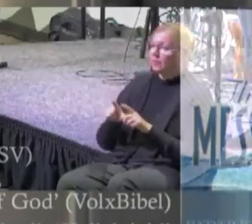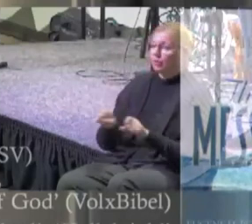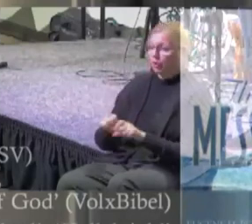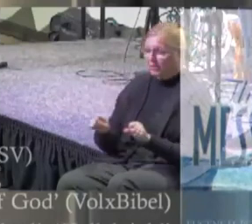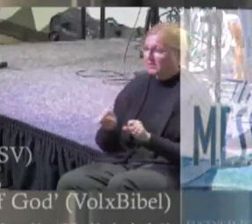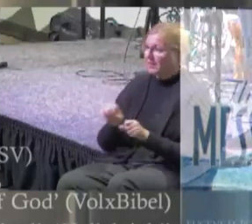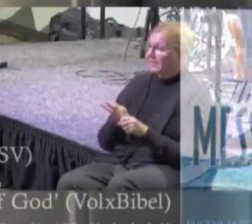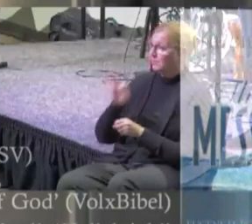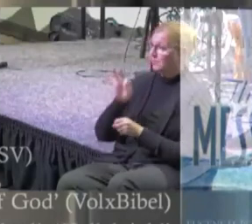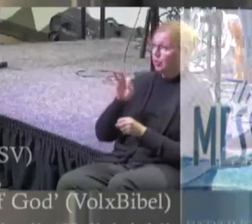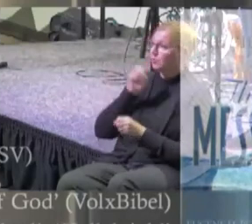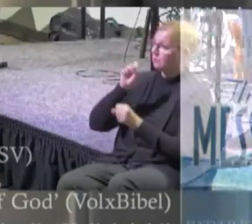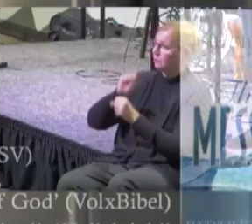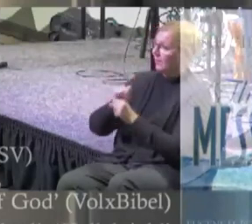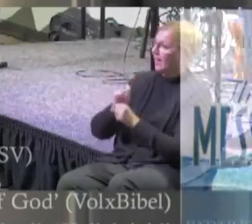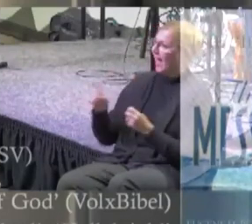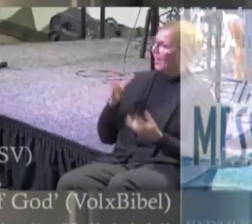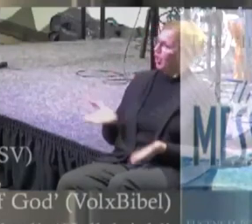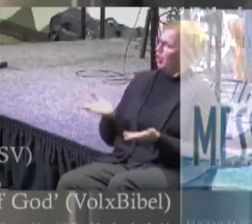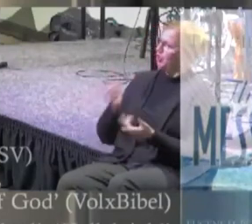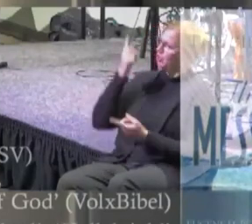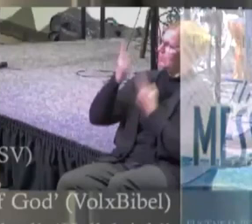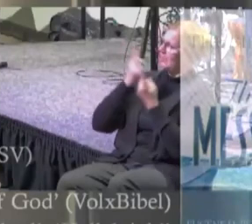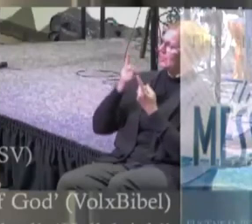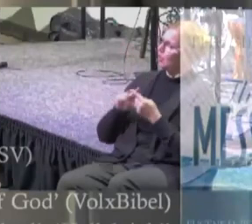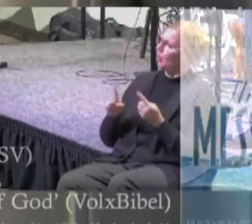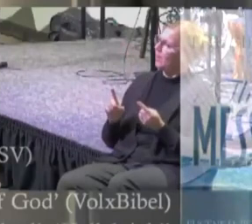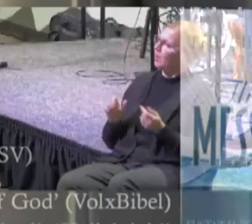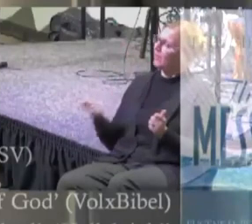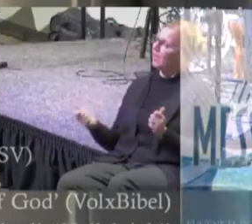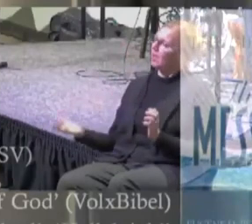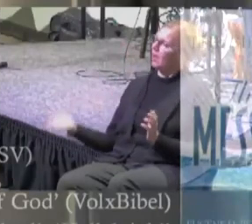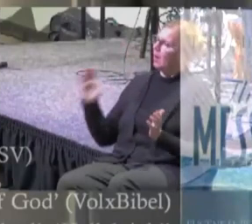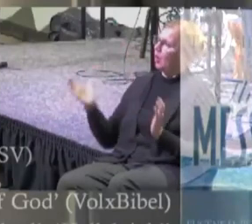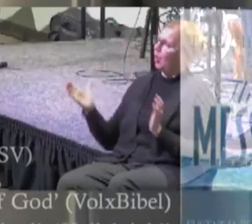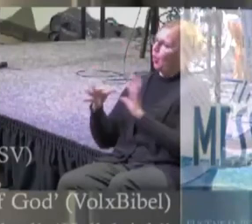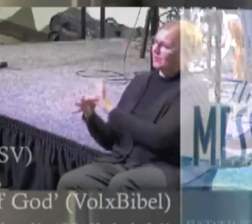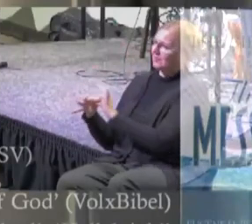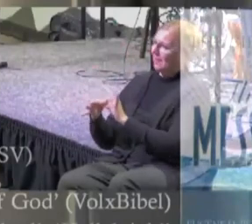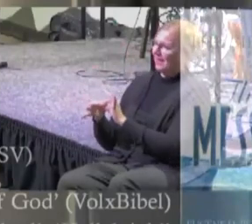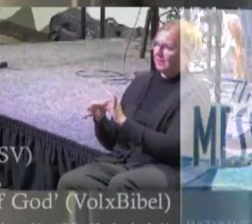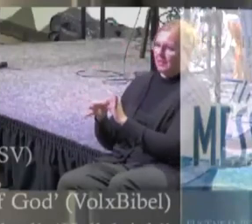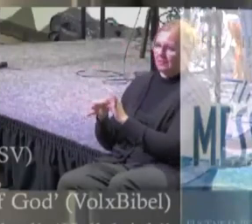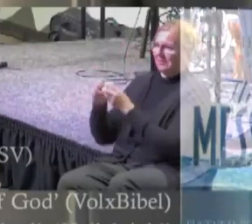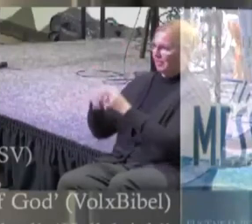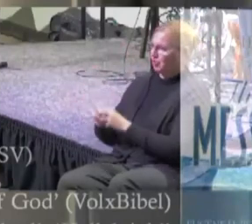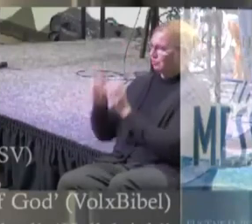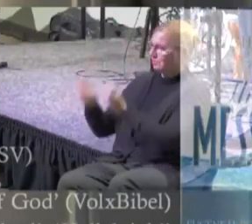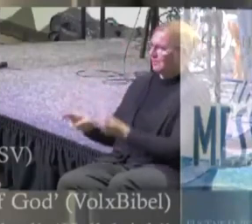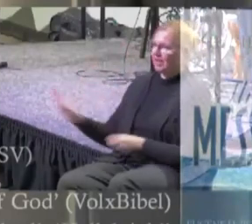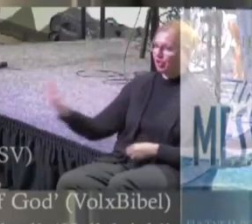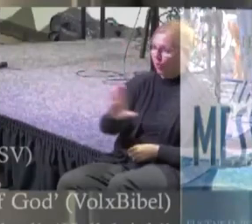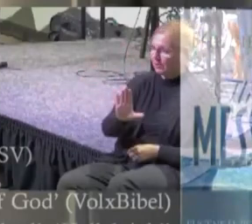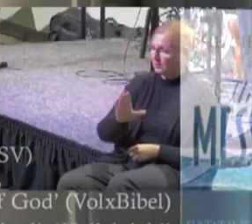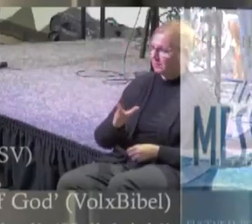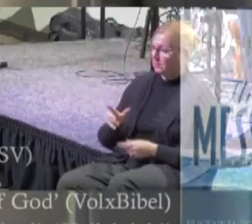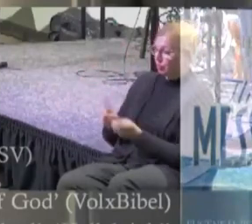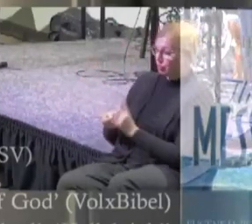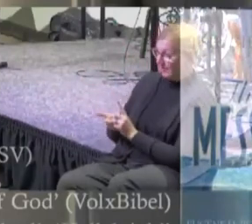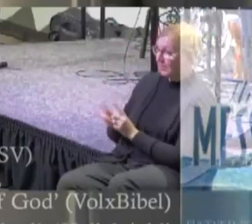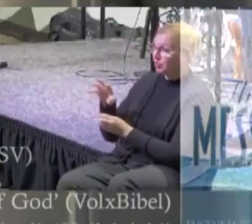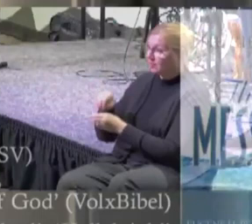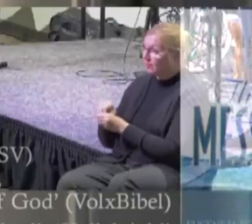realities, I would encourage you to consider what are the corresponding issues in your own contexts. Where can translators there engage more deeply